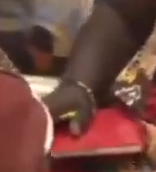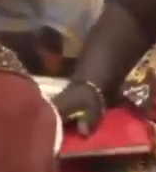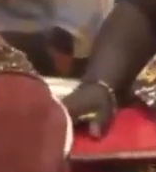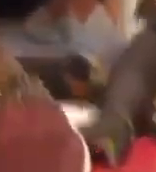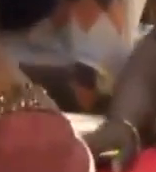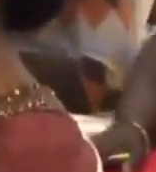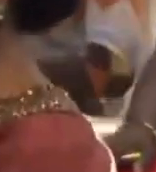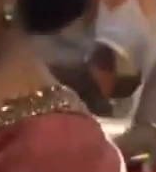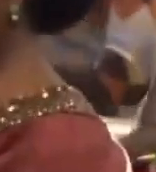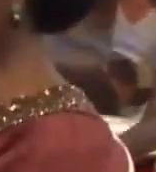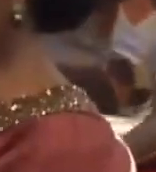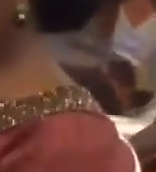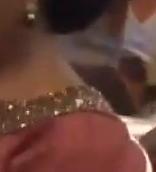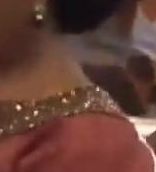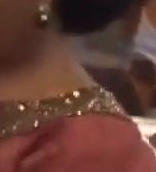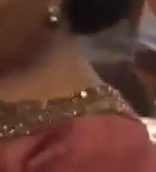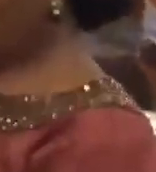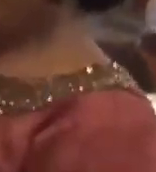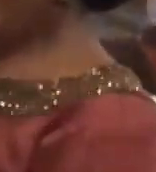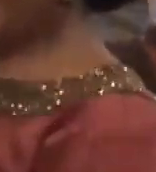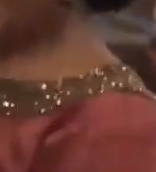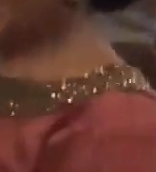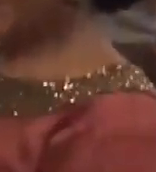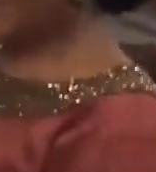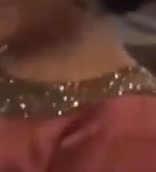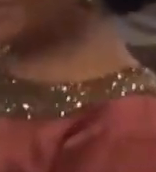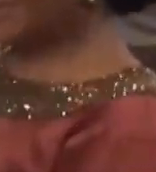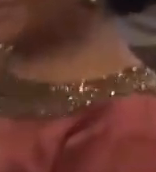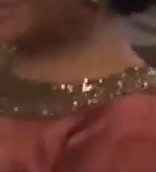Let the girls shout, praise the Lord.